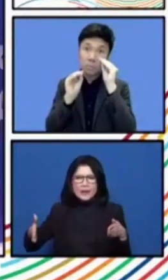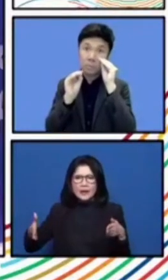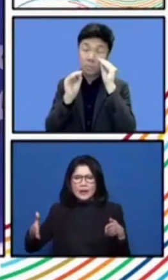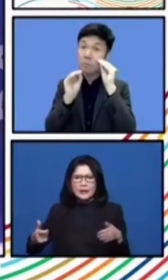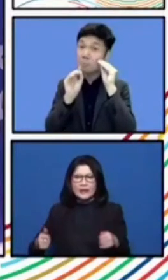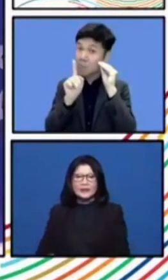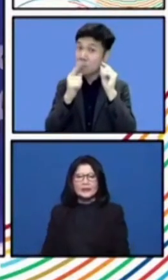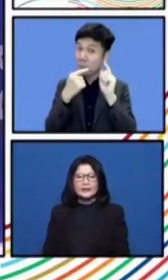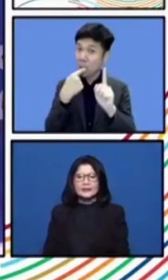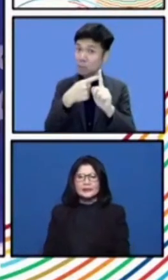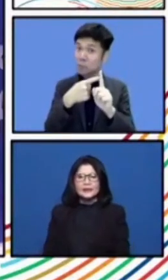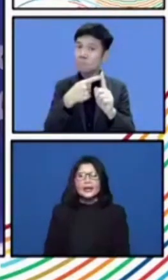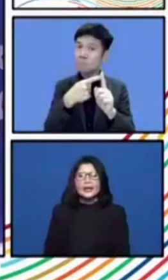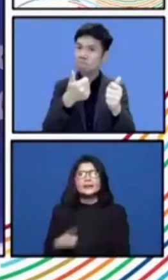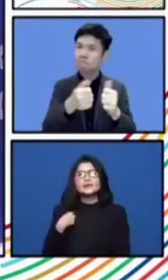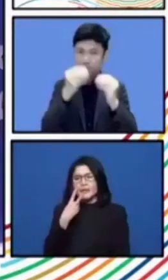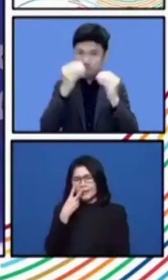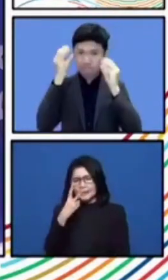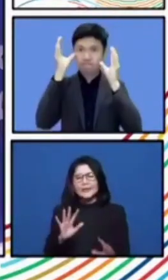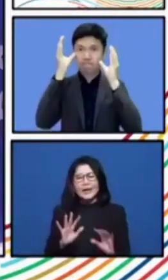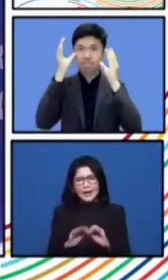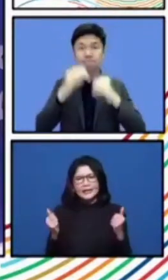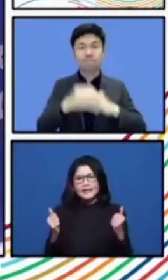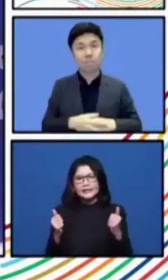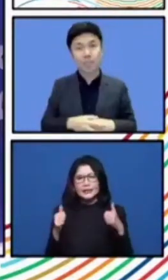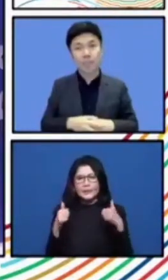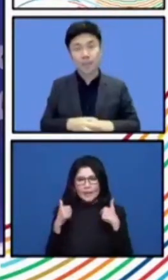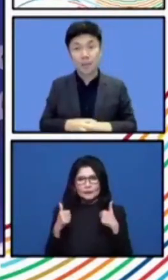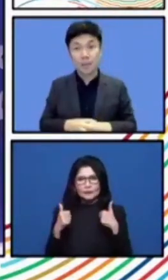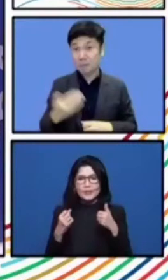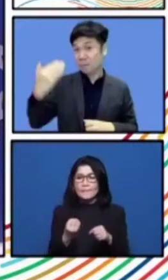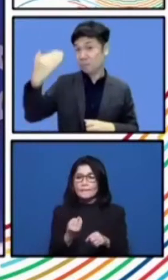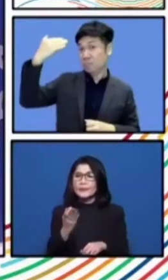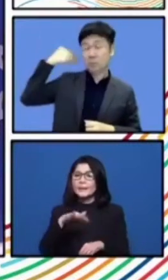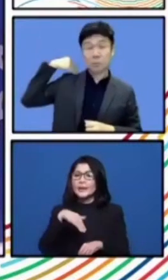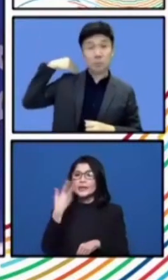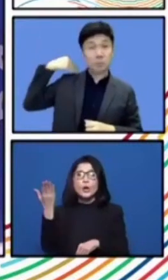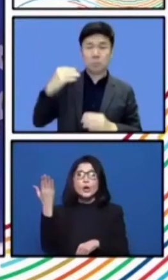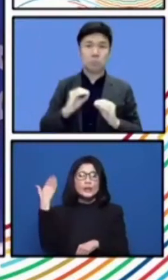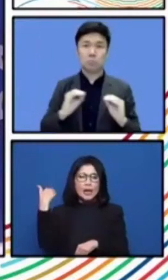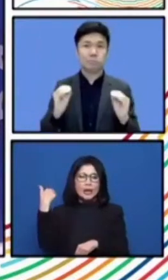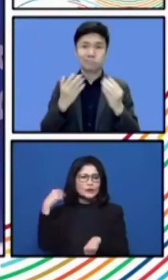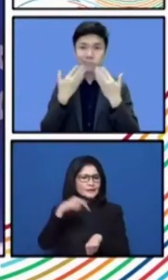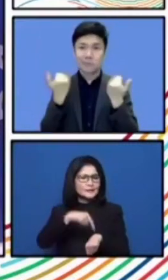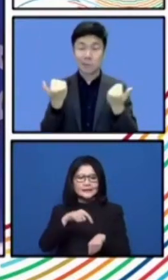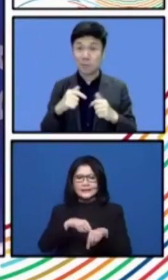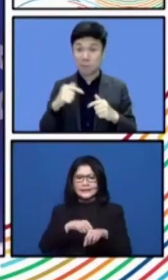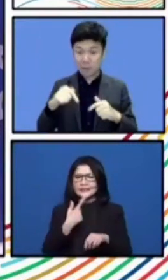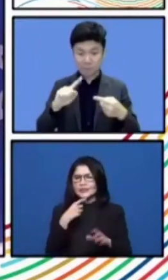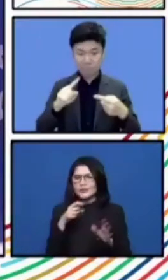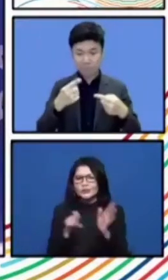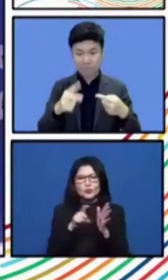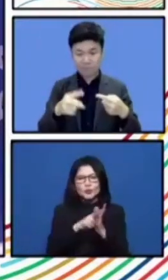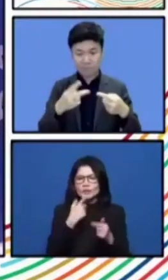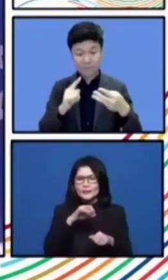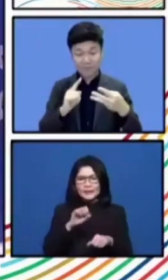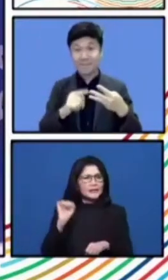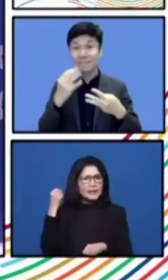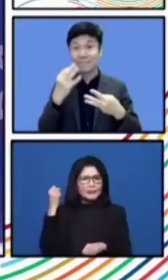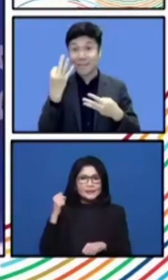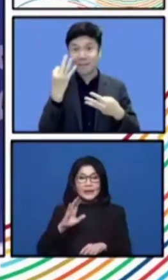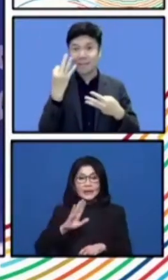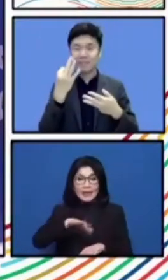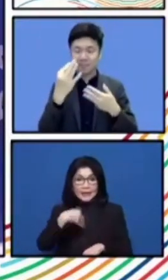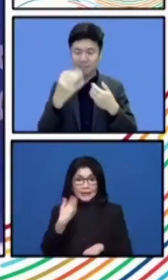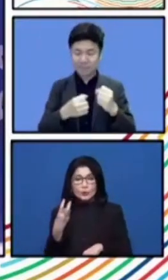ago this this simply was was not happening this is the third year that we're using this scorecard and you